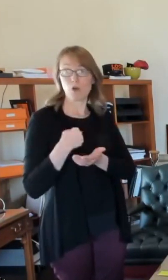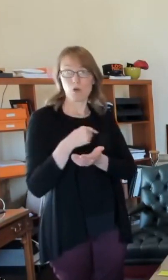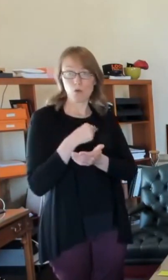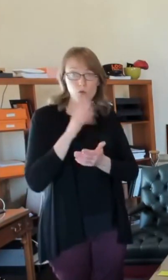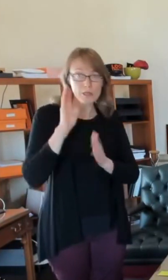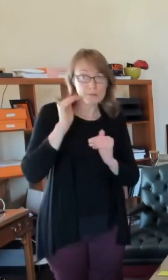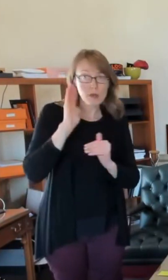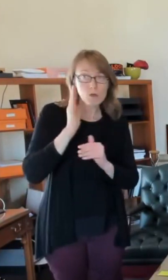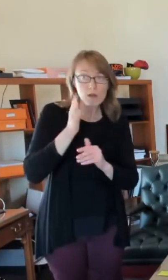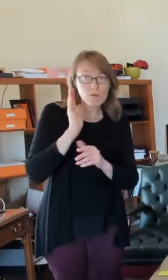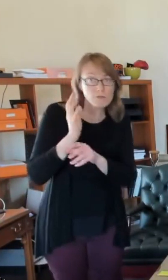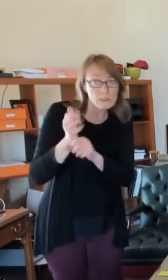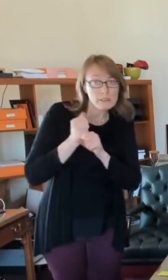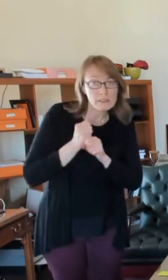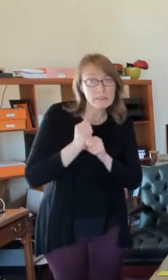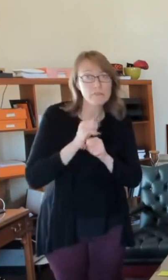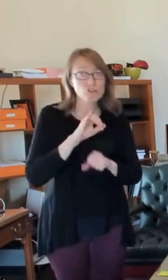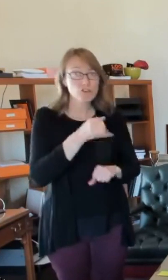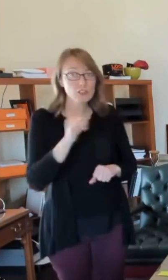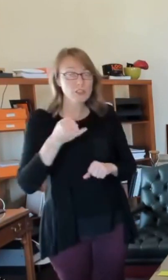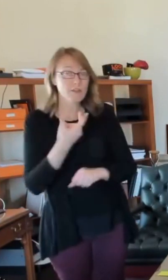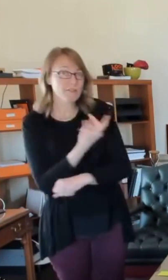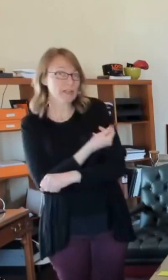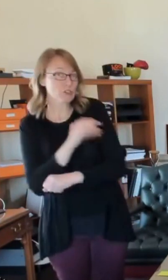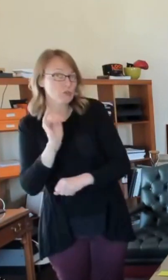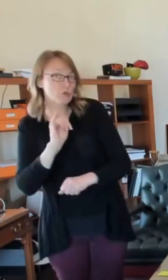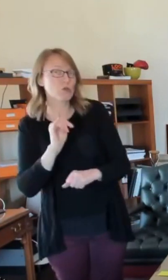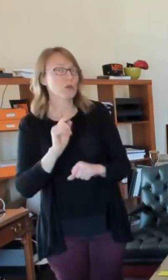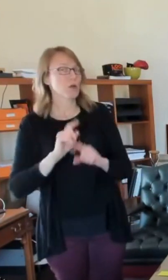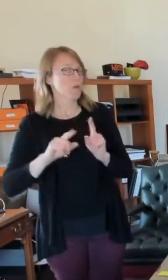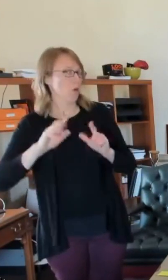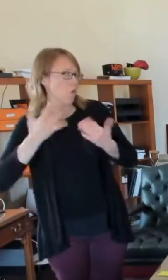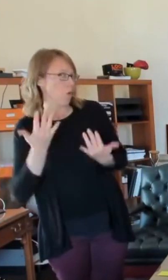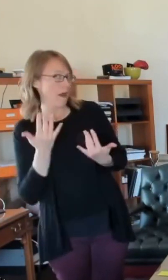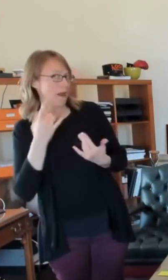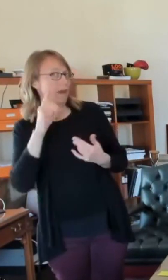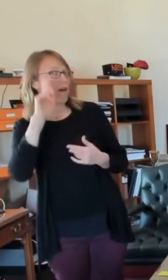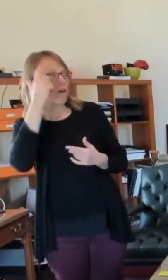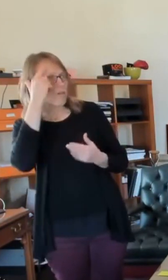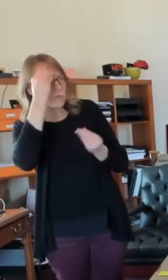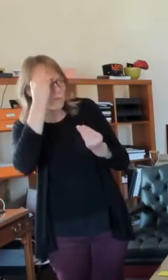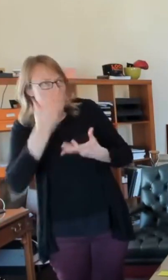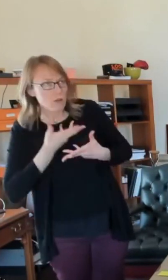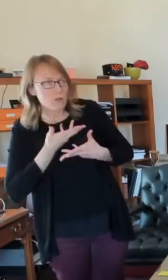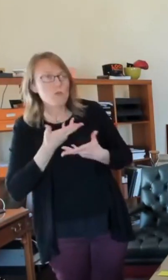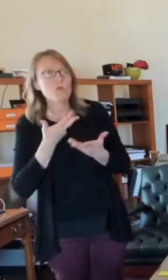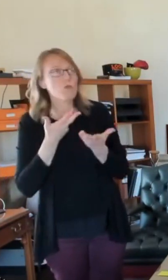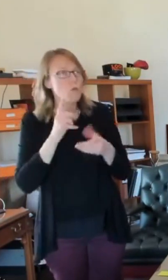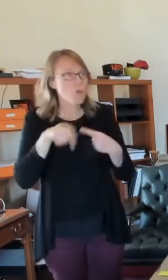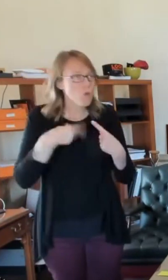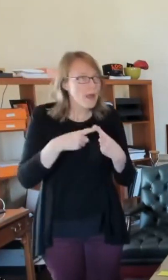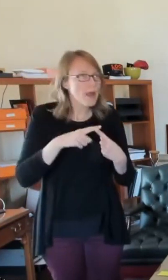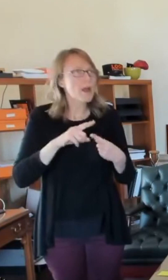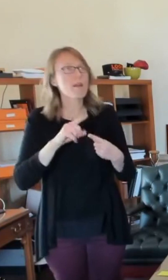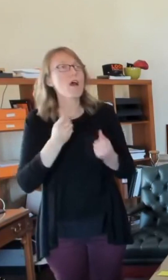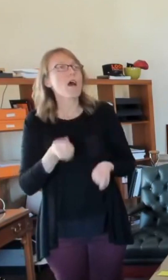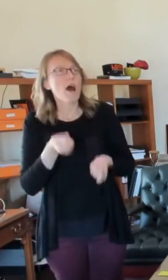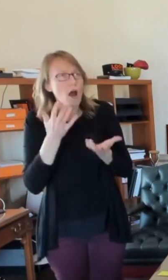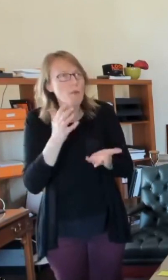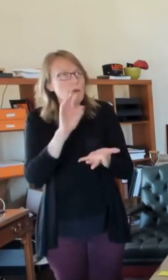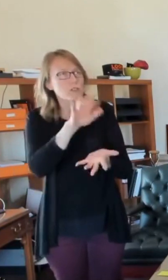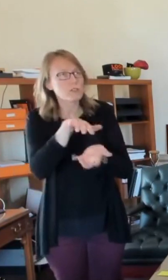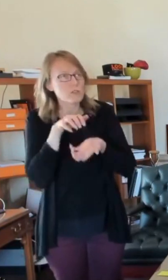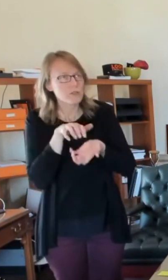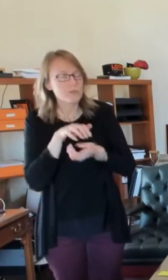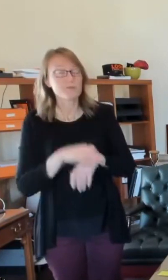much, when, etc. We're going to get the Johnson & Johnson vaccine. The Johnson & Johnson vaccine is very encouraging because it's one